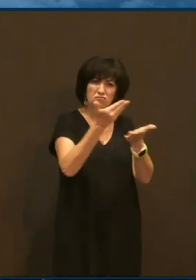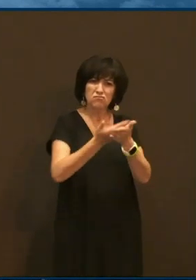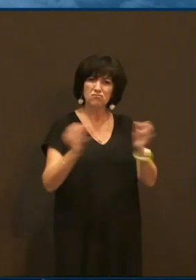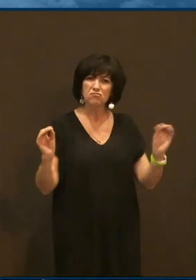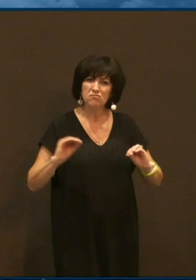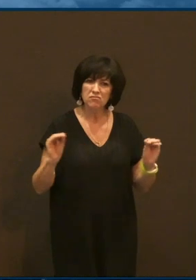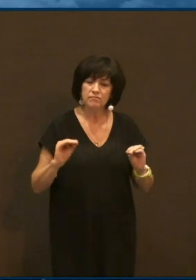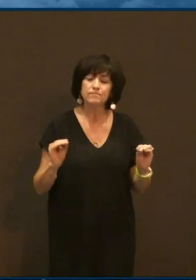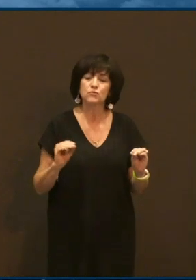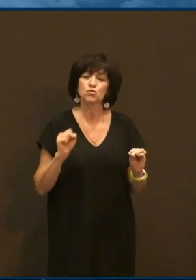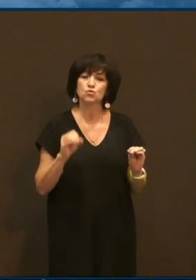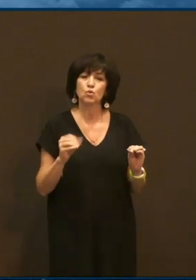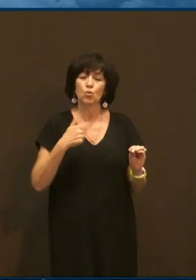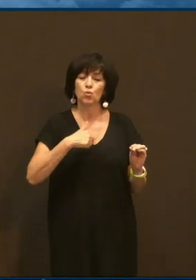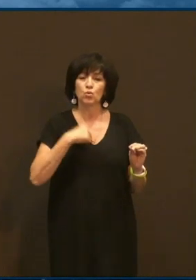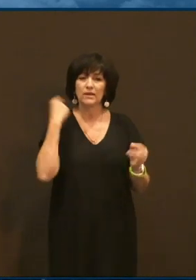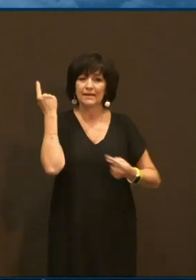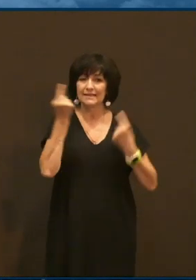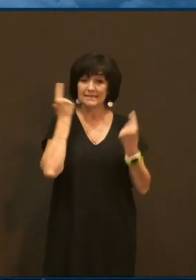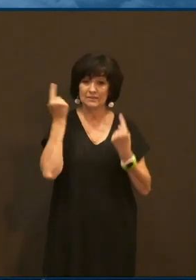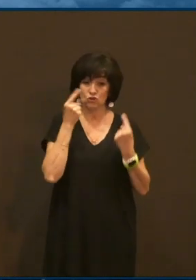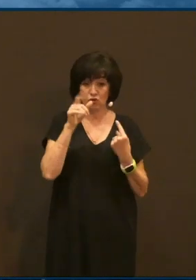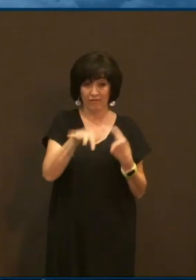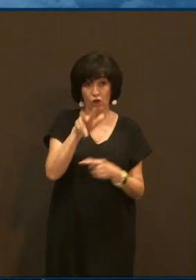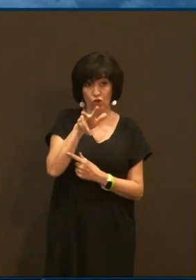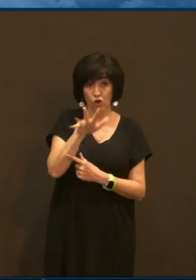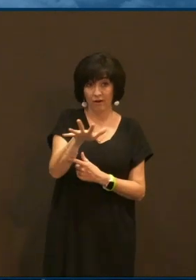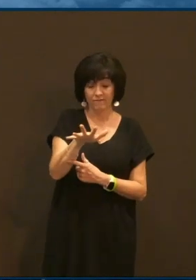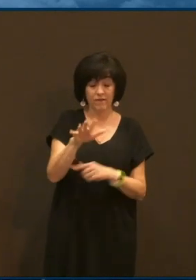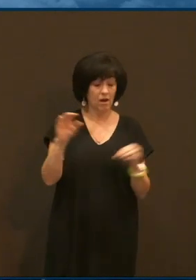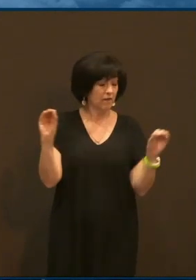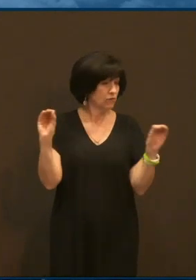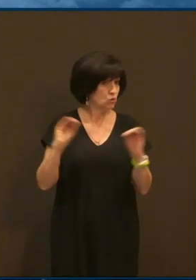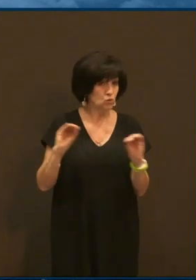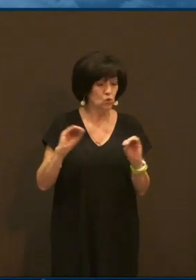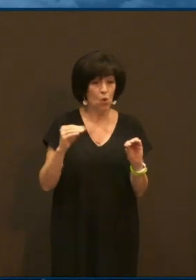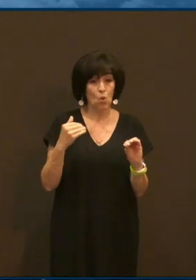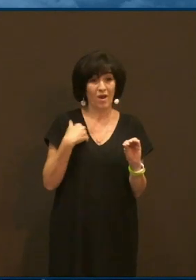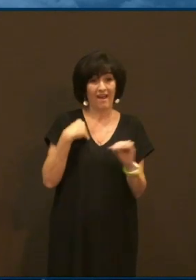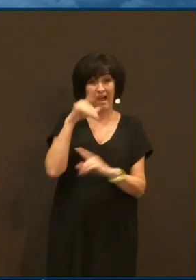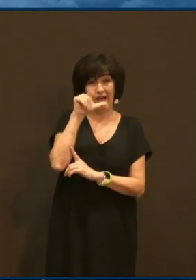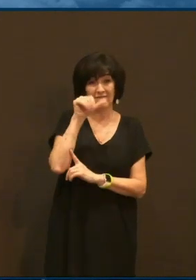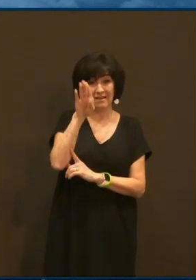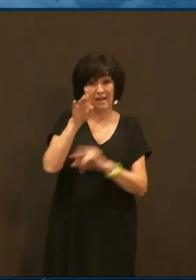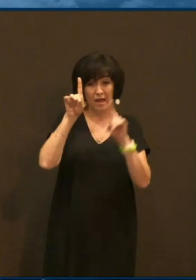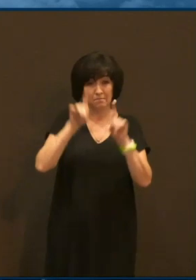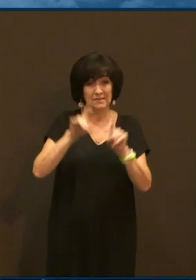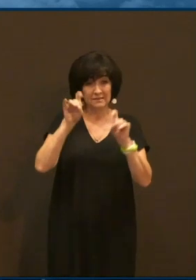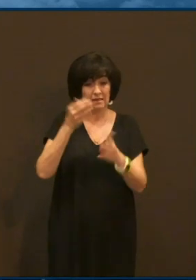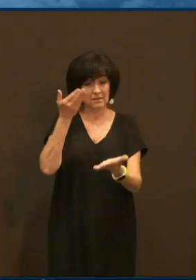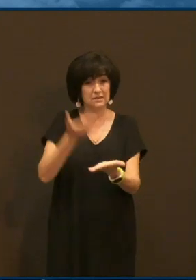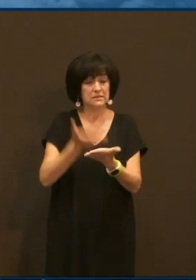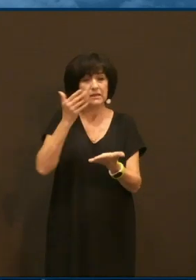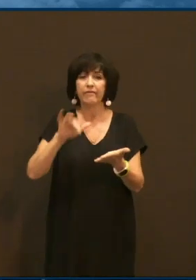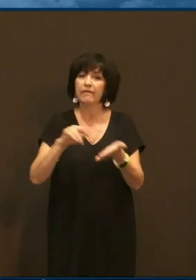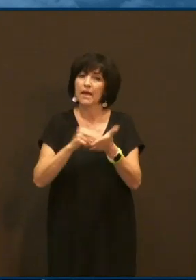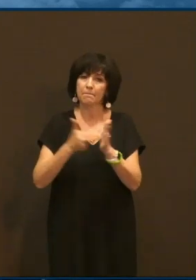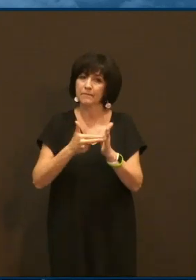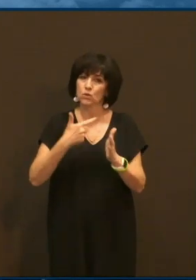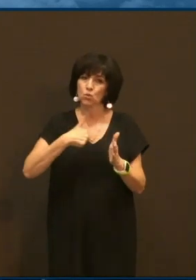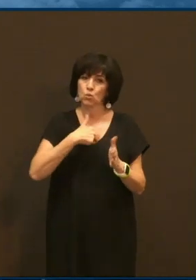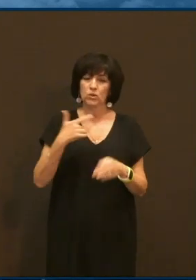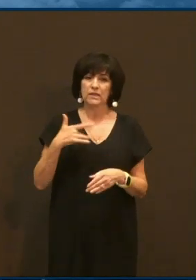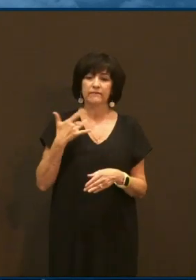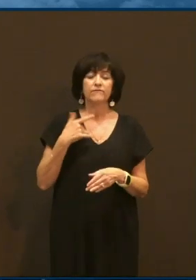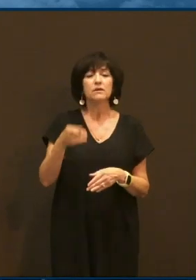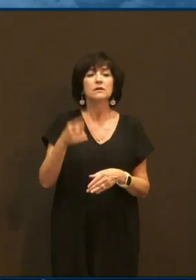COVID-19 deaths. Because those 35 don't have a positive lab result in our system, they are considered probable